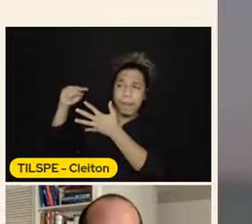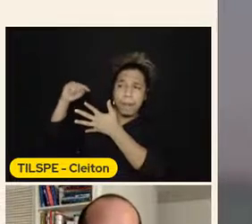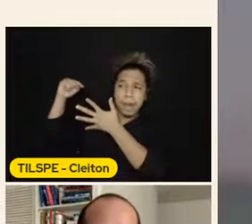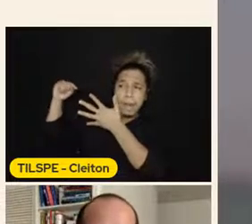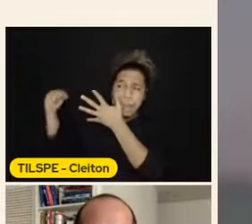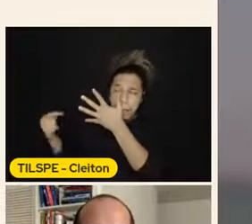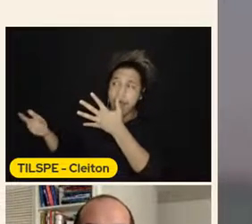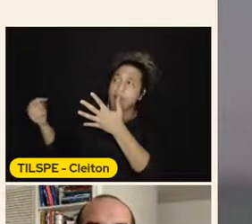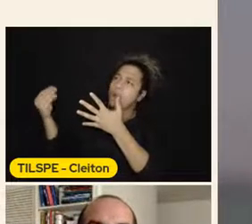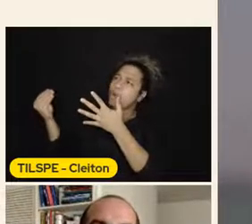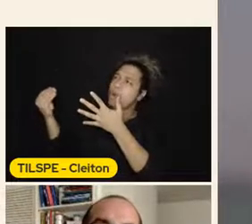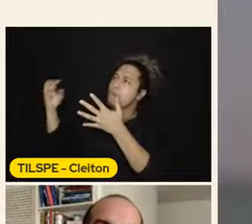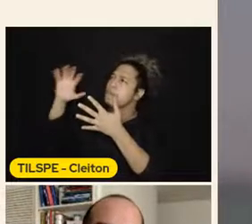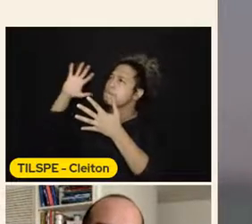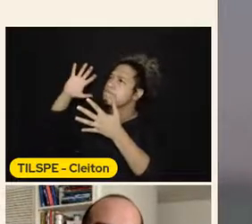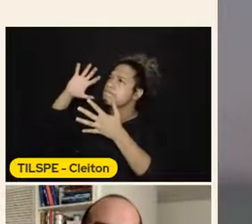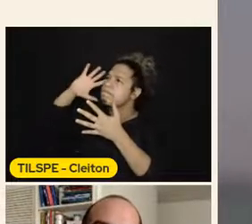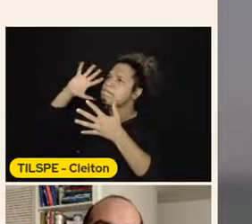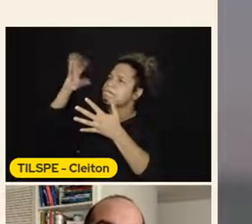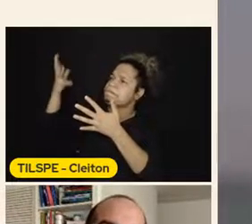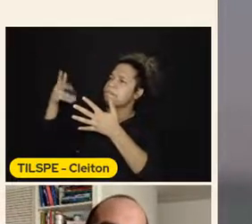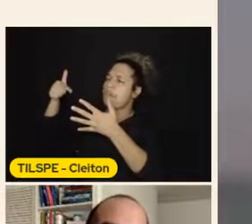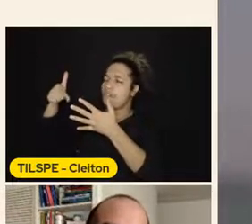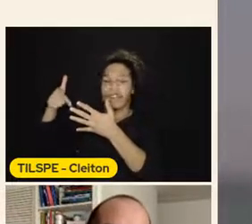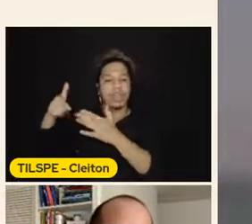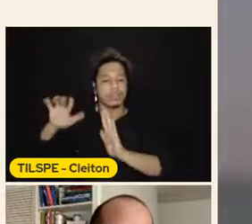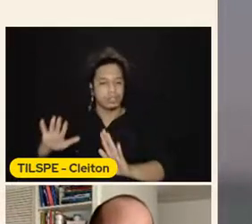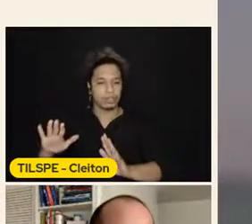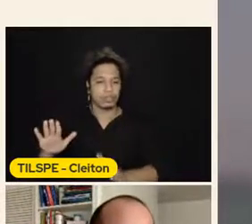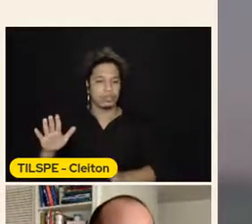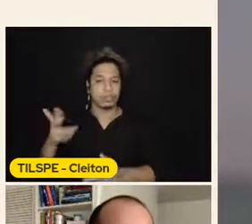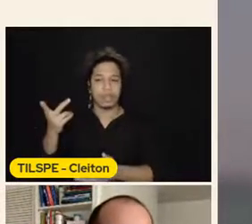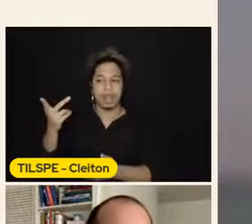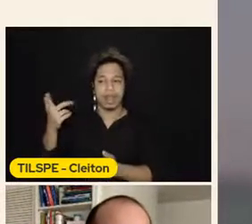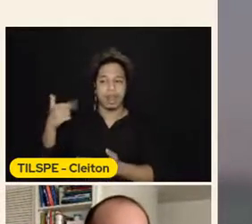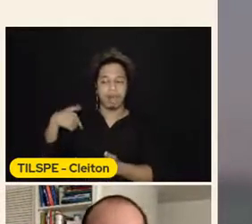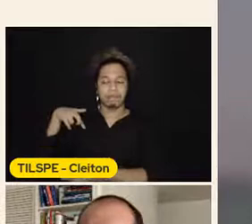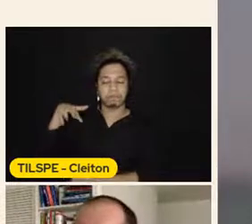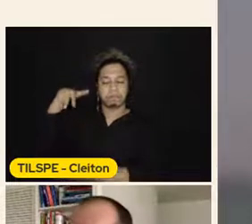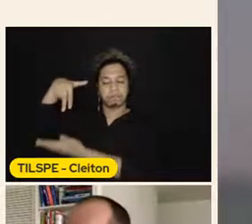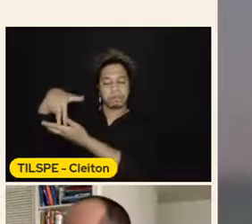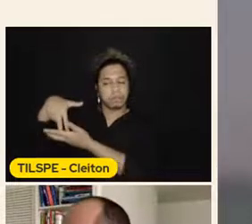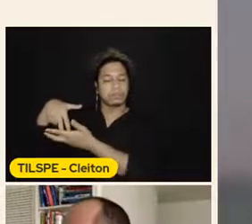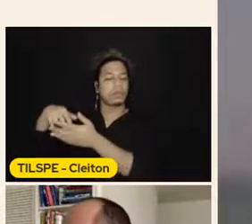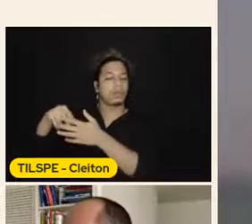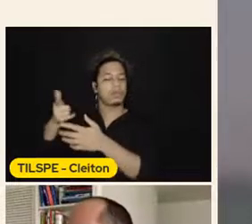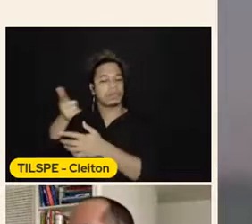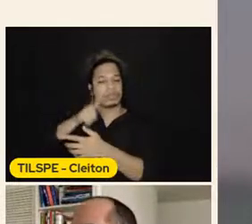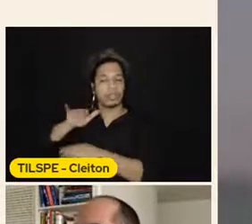perceive herself, where she would see herself as an active community member.